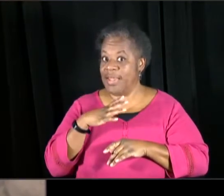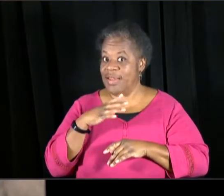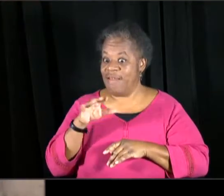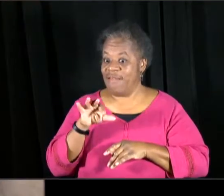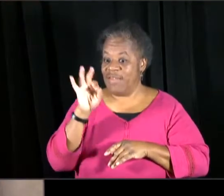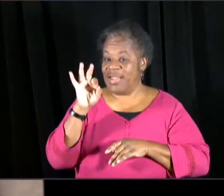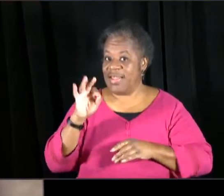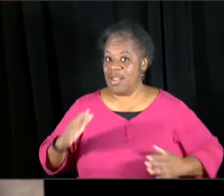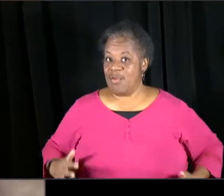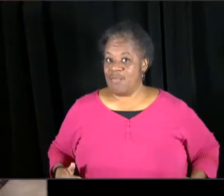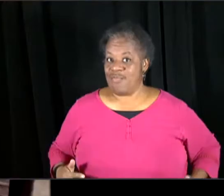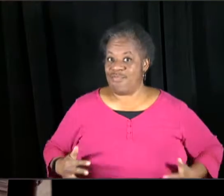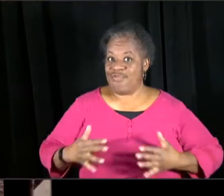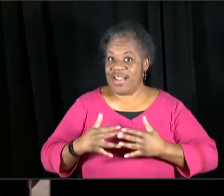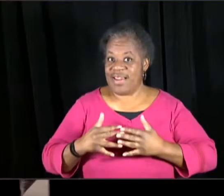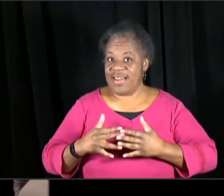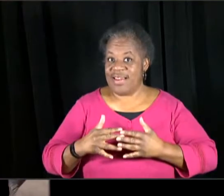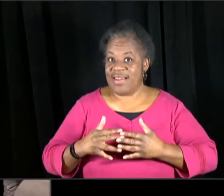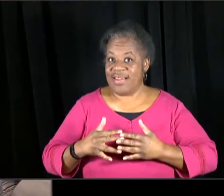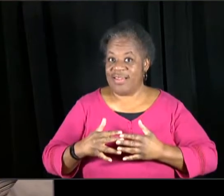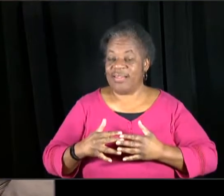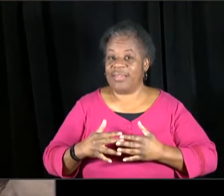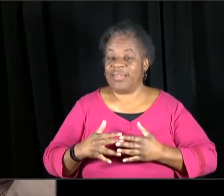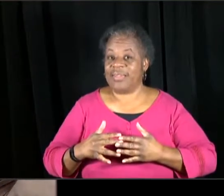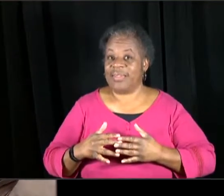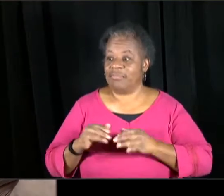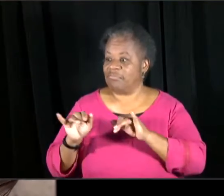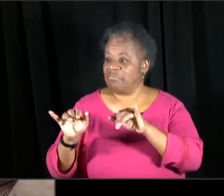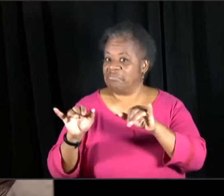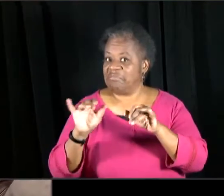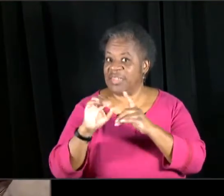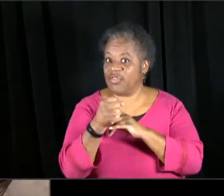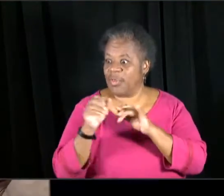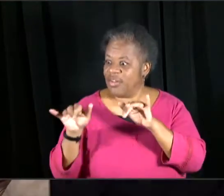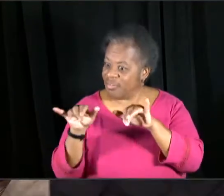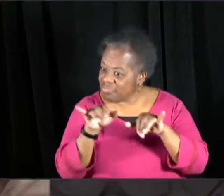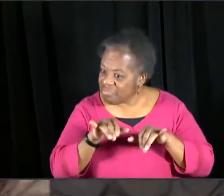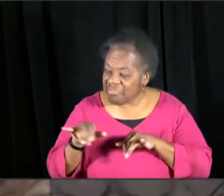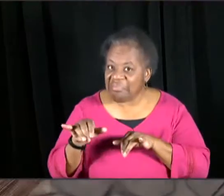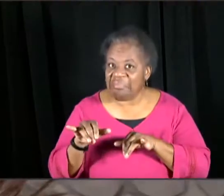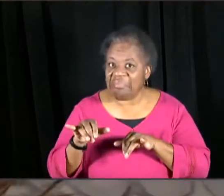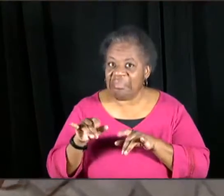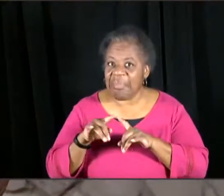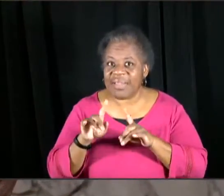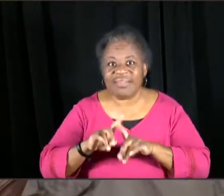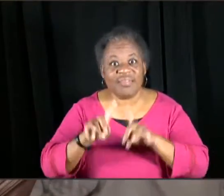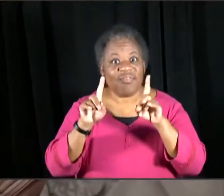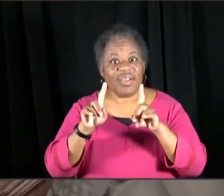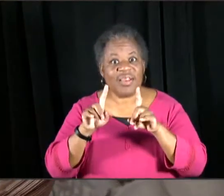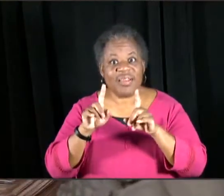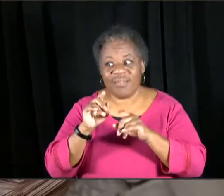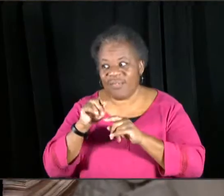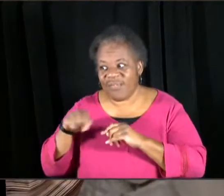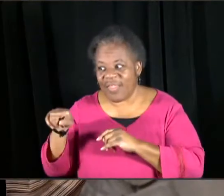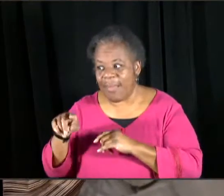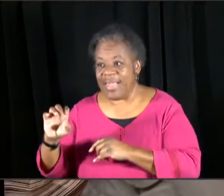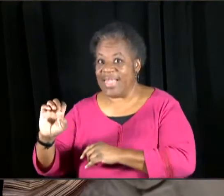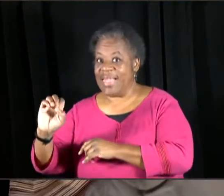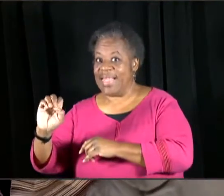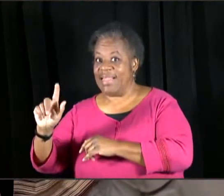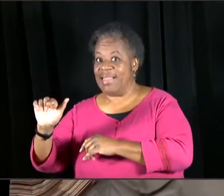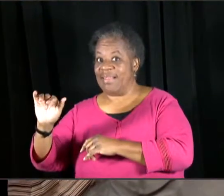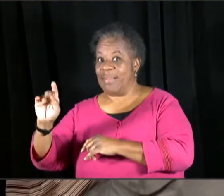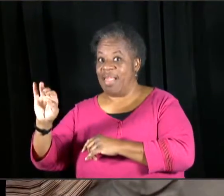pregnant. A common situation, but not for either of them. The first, Elizabeth, is an old